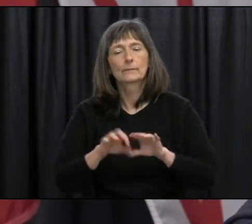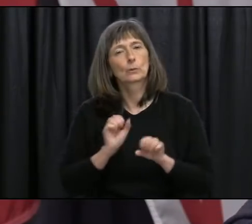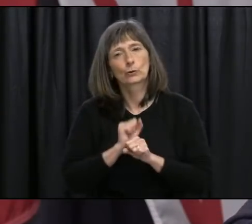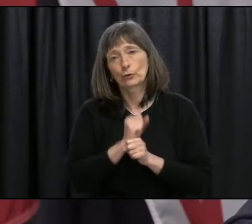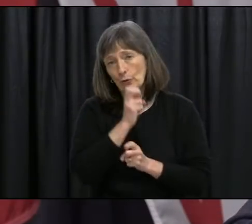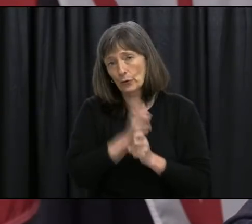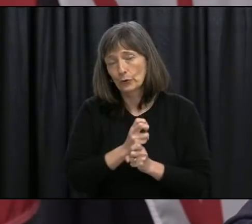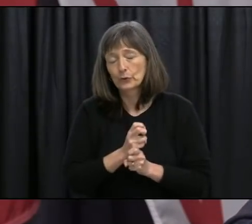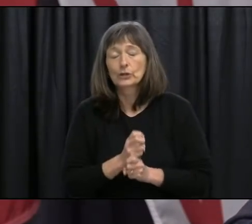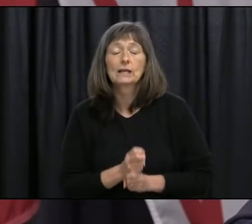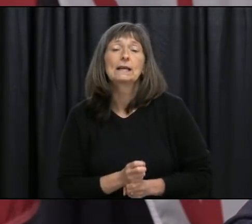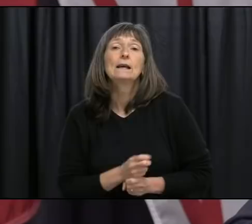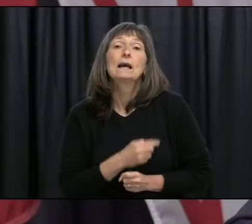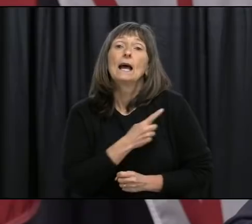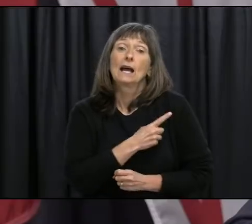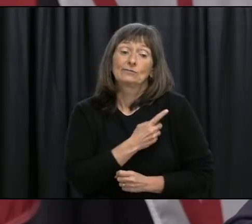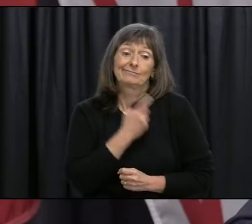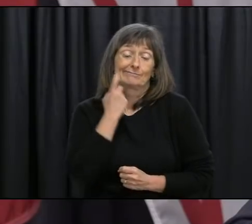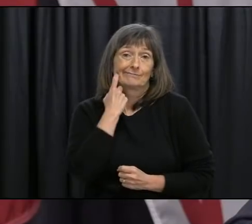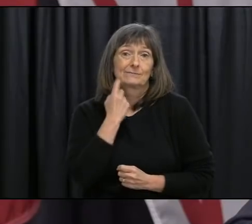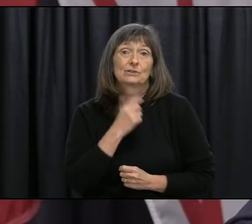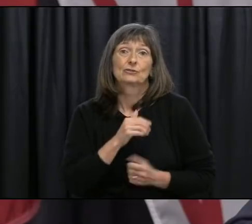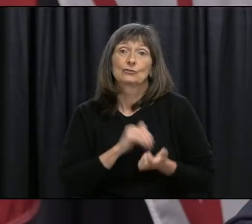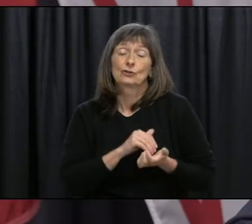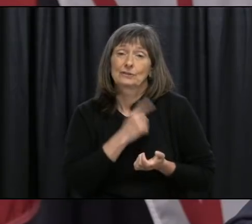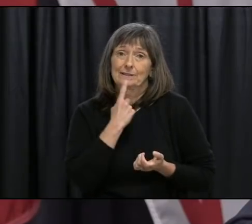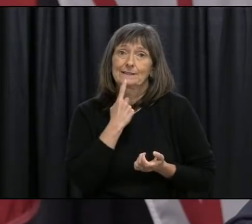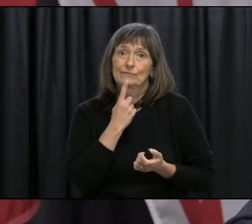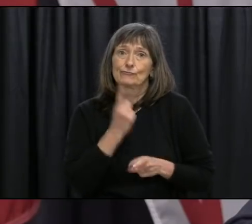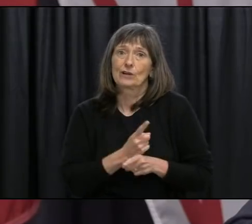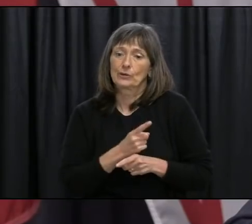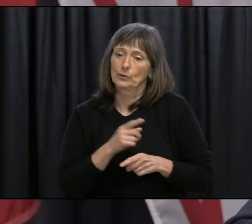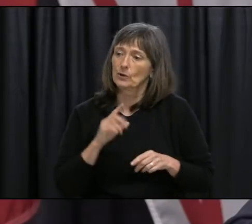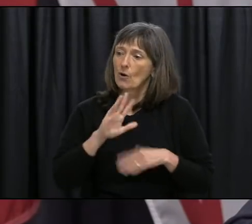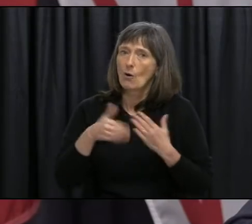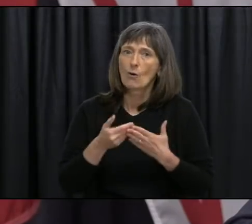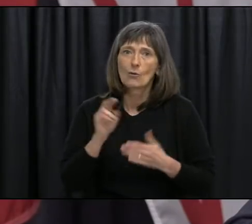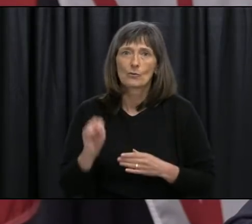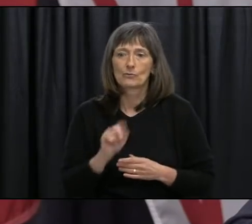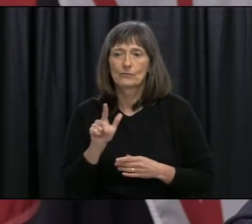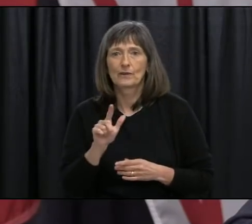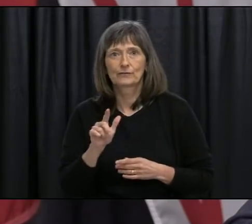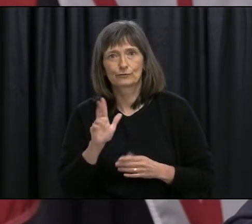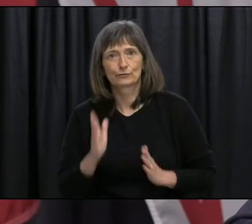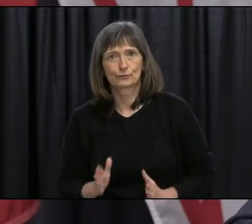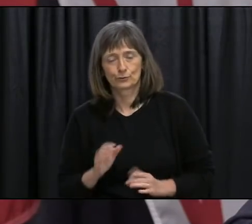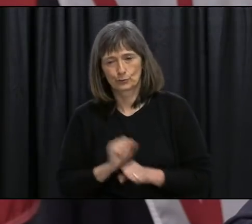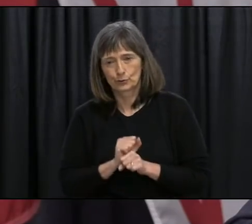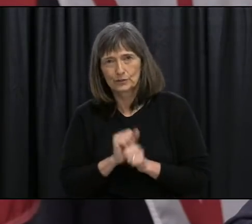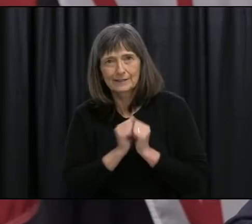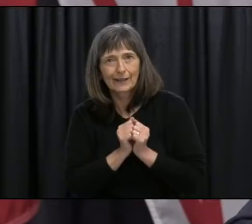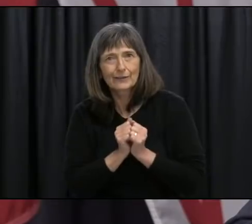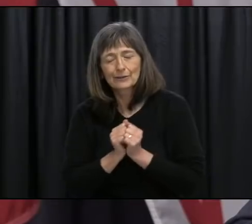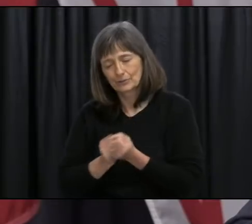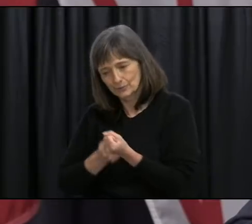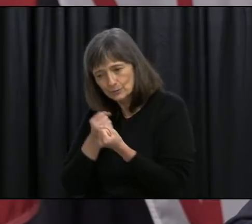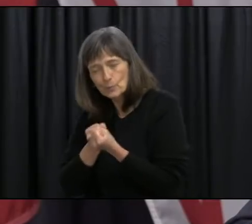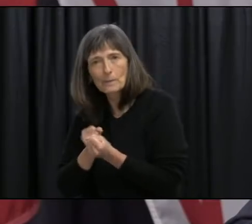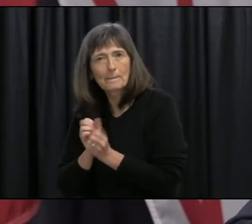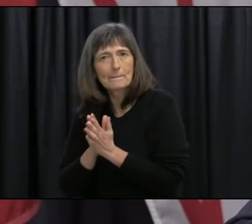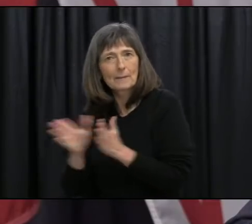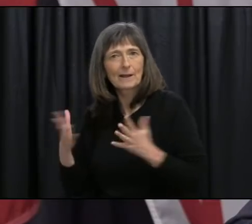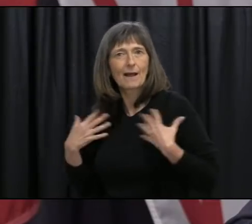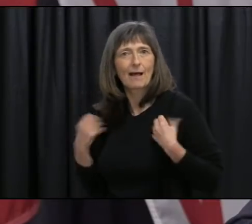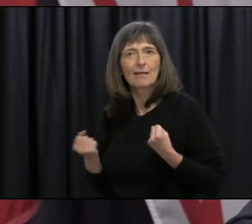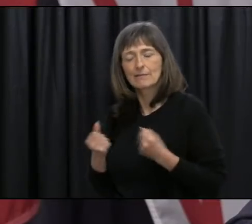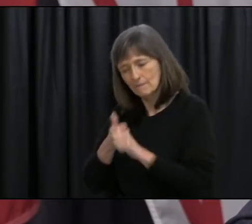just mentioned in her comments, you can see the benefits of a province working together, supporting public health and sticking with the public health measures that have